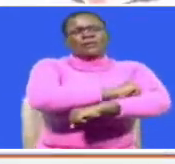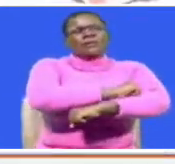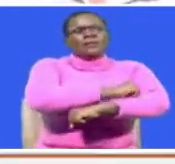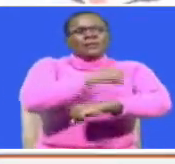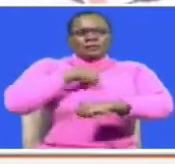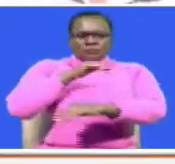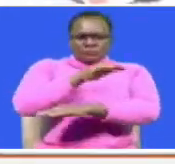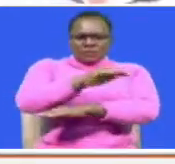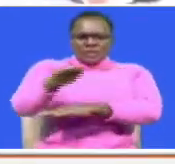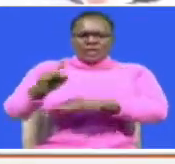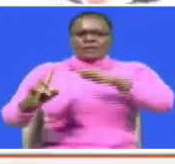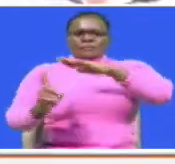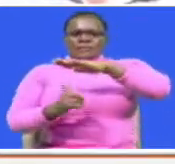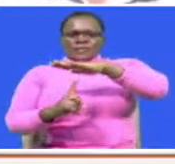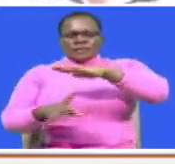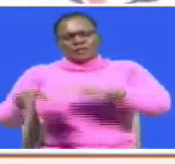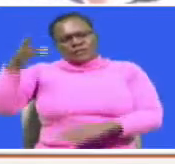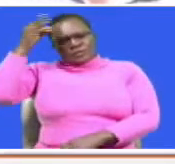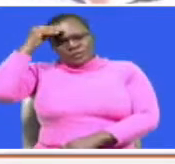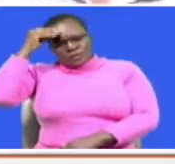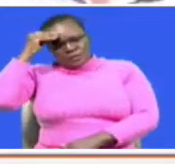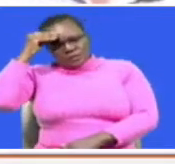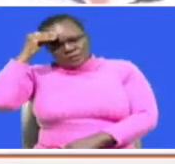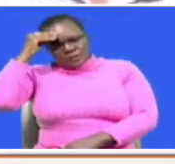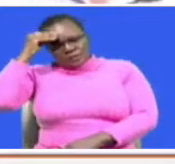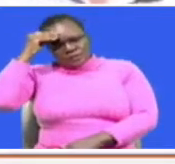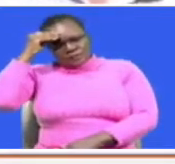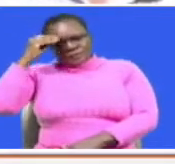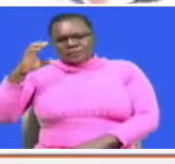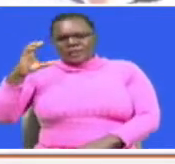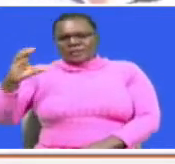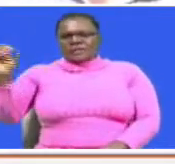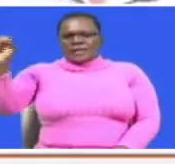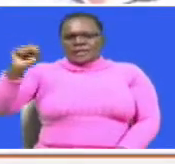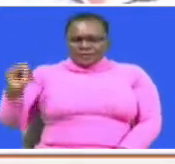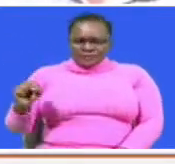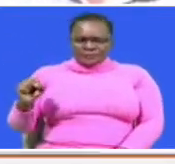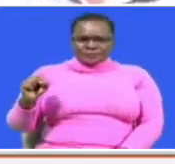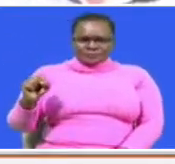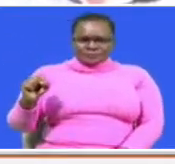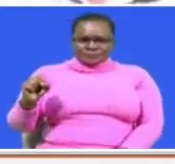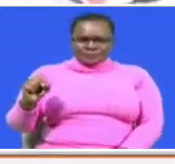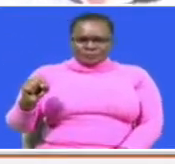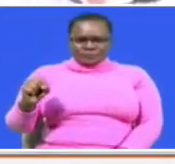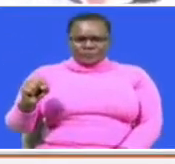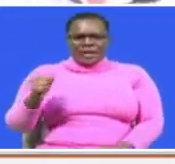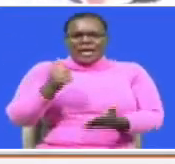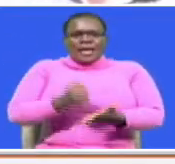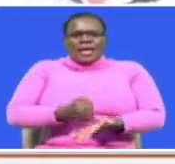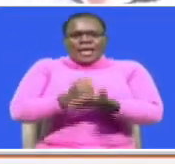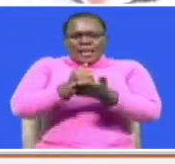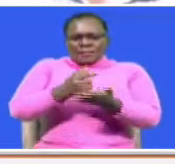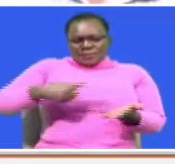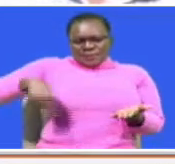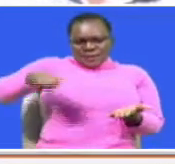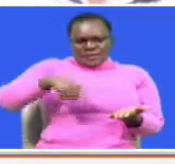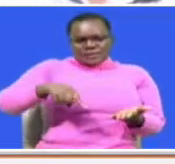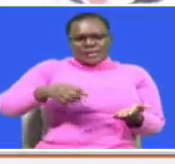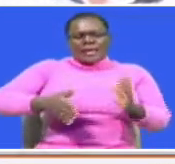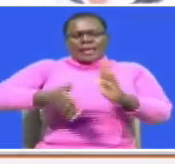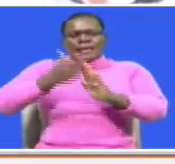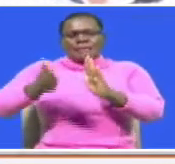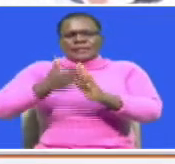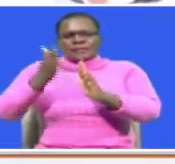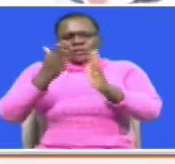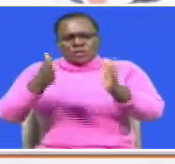I'm appealing to the Minister of Education under Machogu, Waziri, to actually help us in an